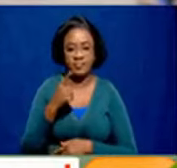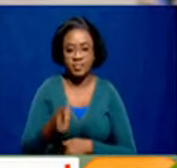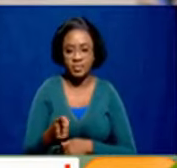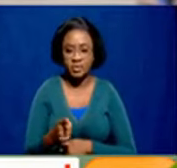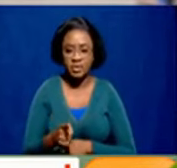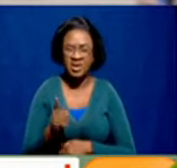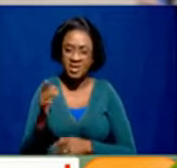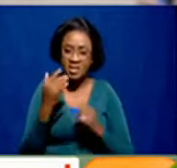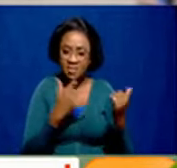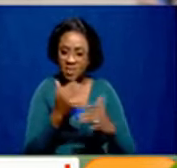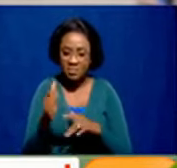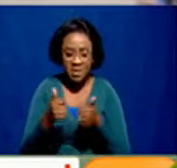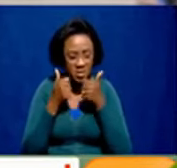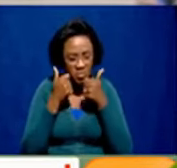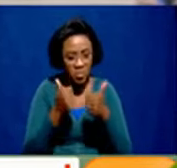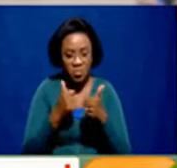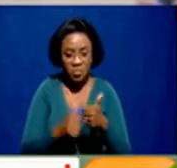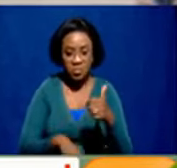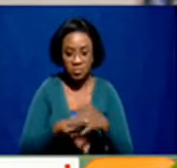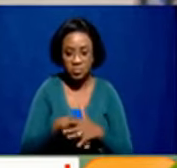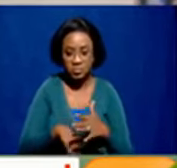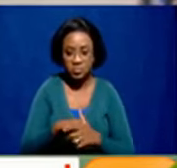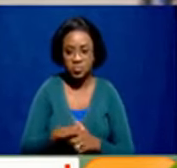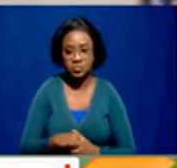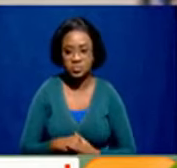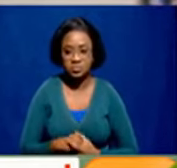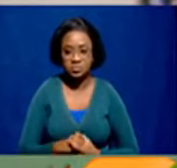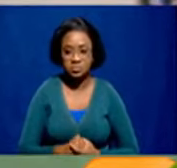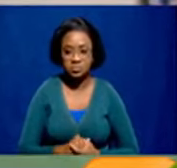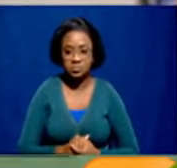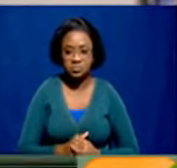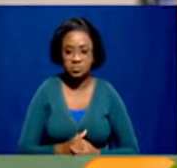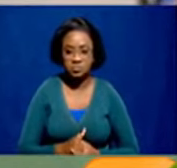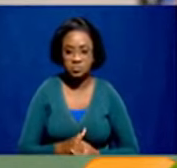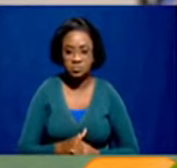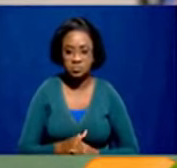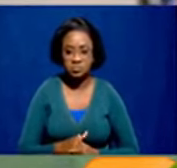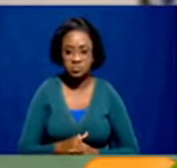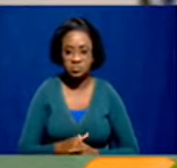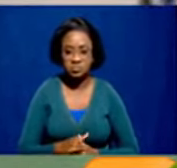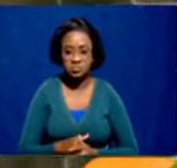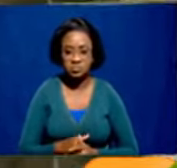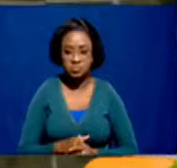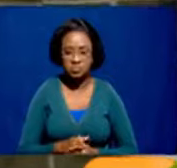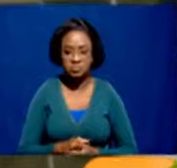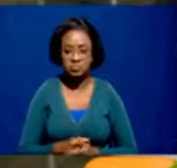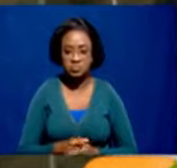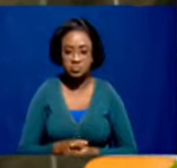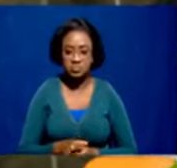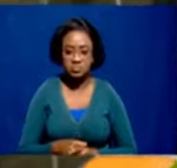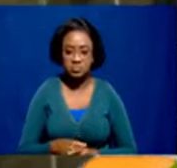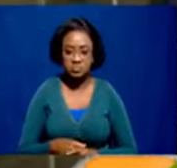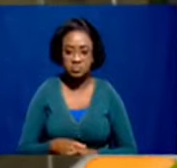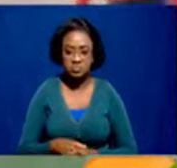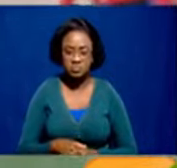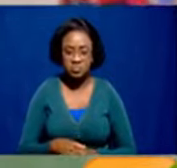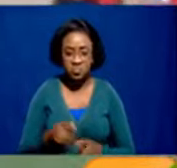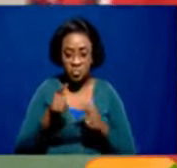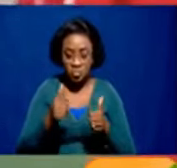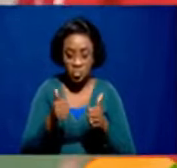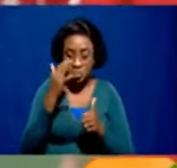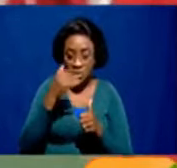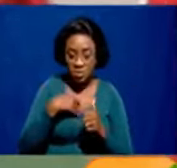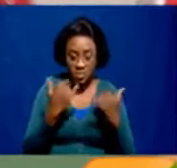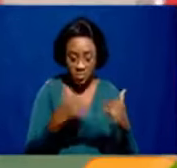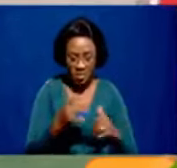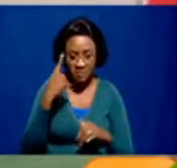good football. The Guardiola football, tiki-taka. I aspire to play for Barcelona. So my dream is not